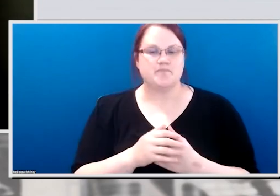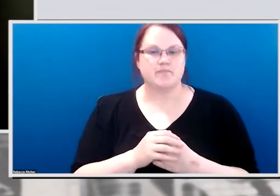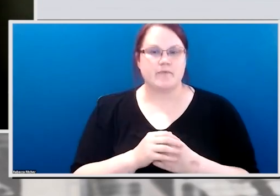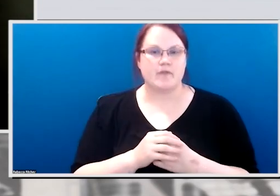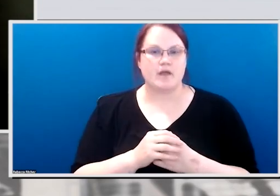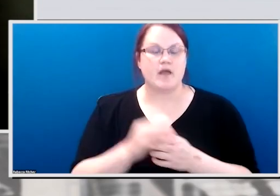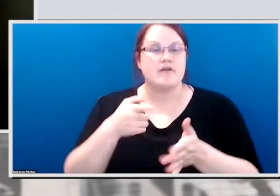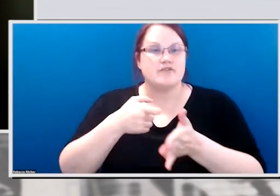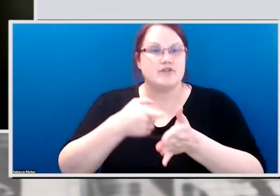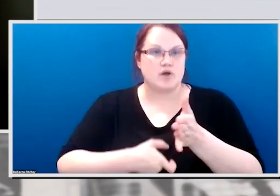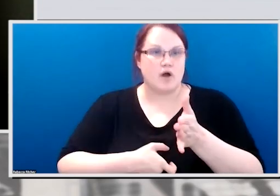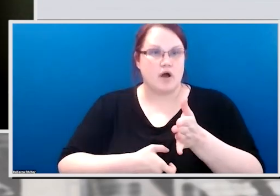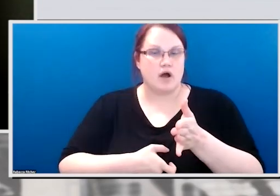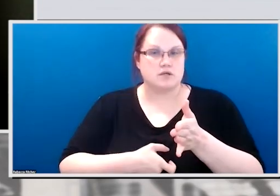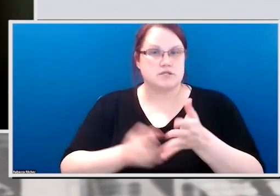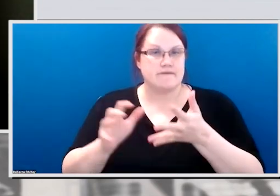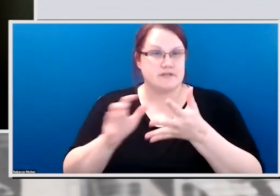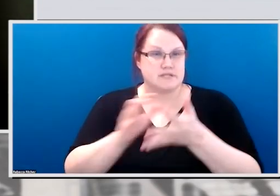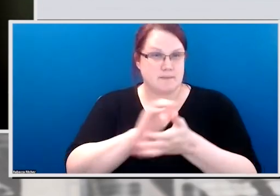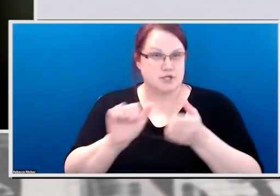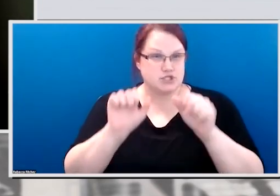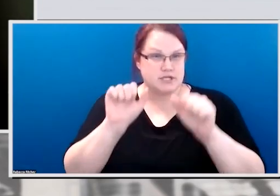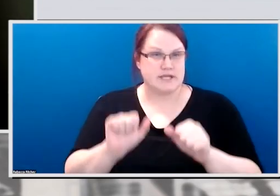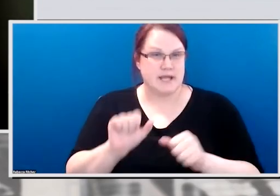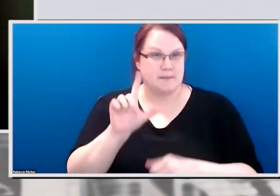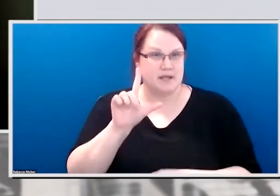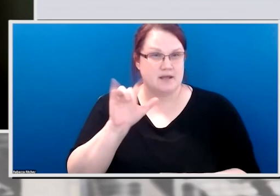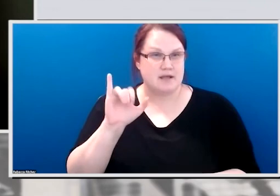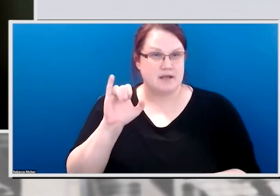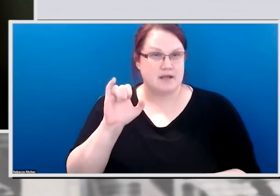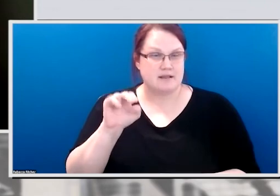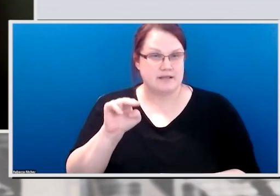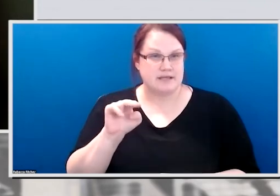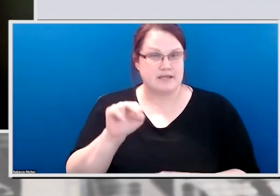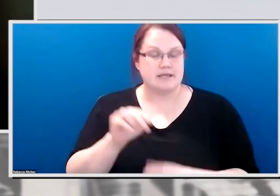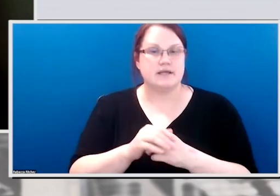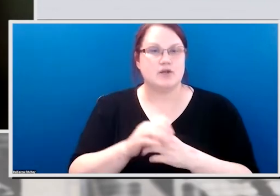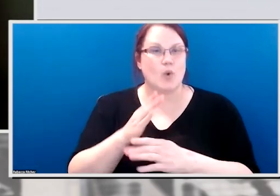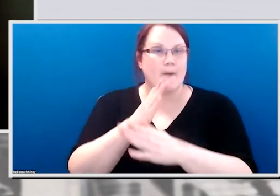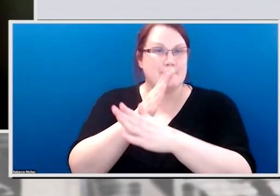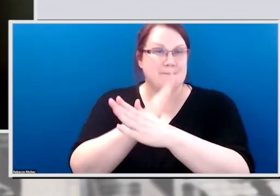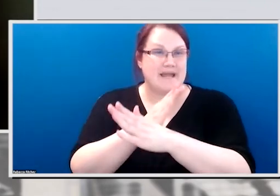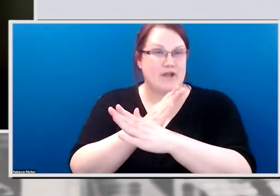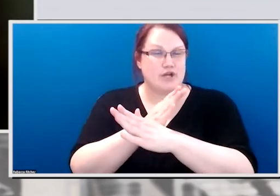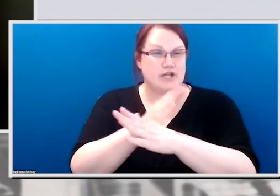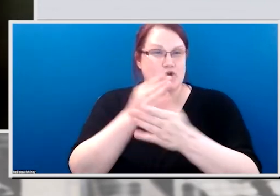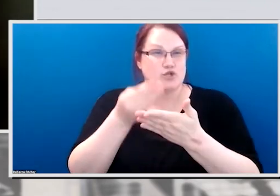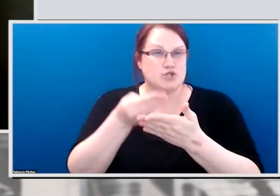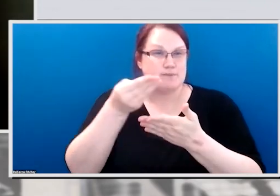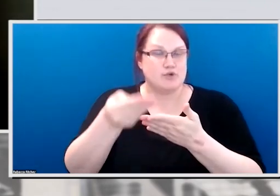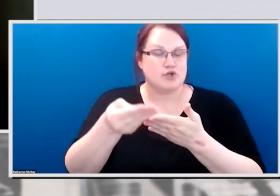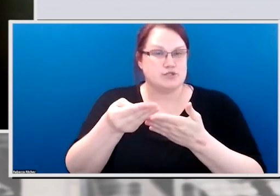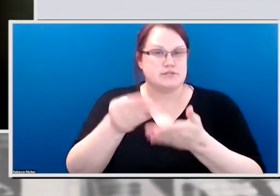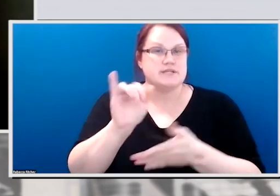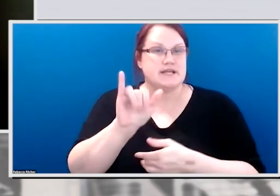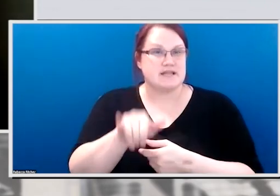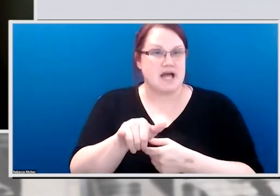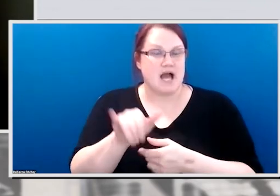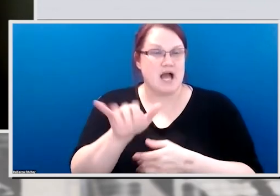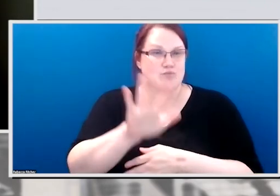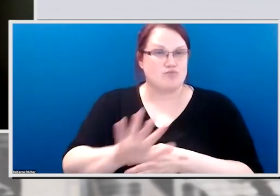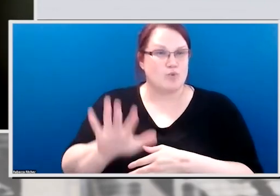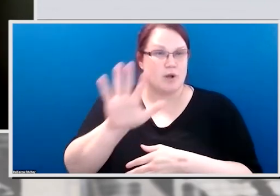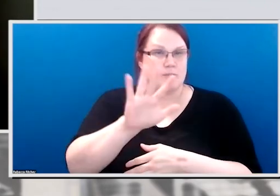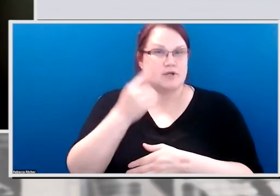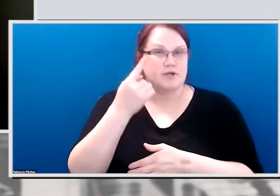the cost of the demolition can be a lien or can be a barrier to purchasing that property for